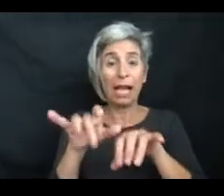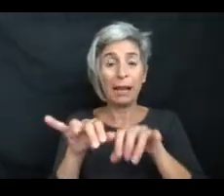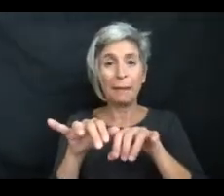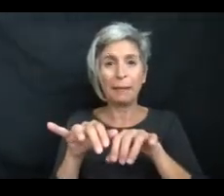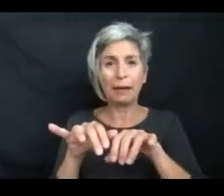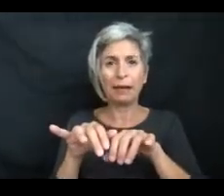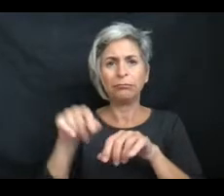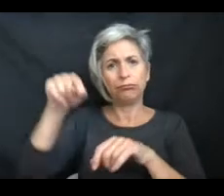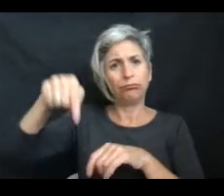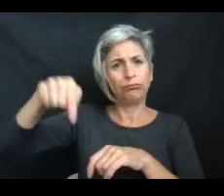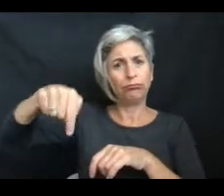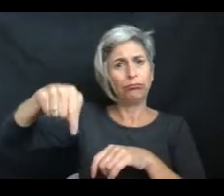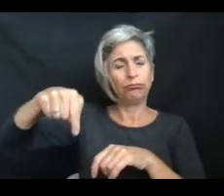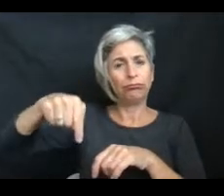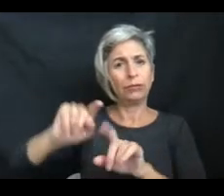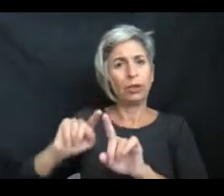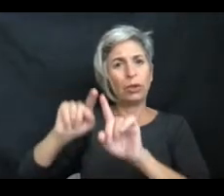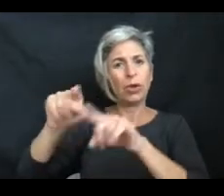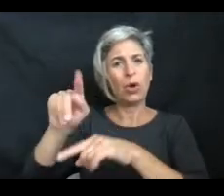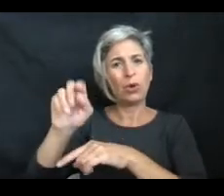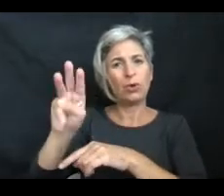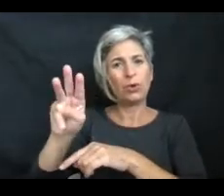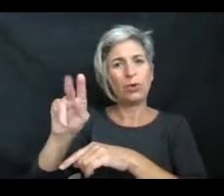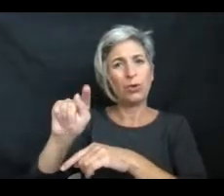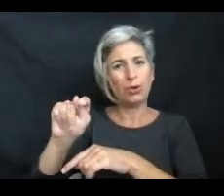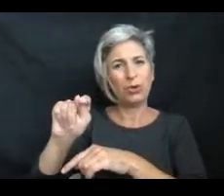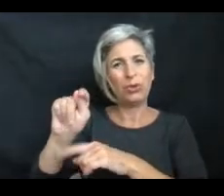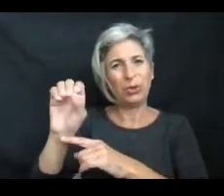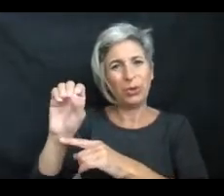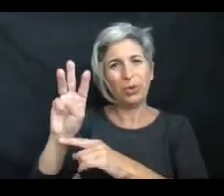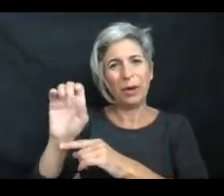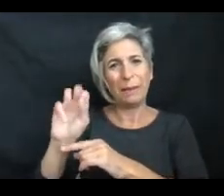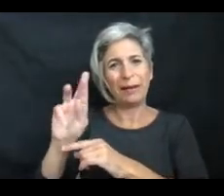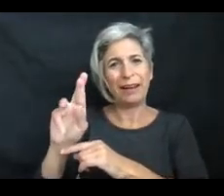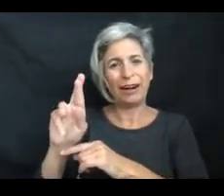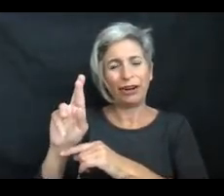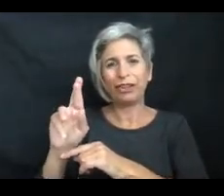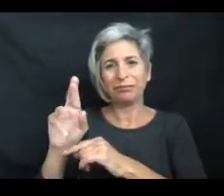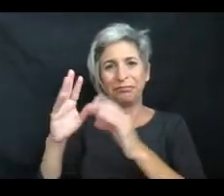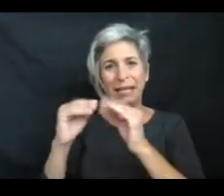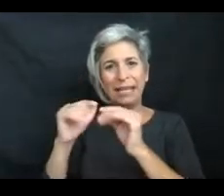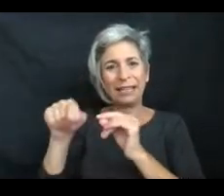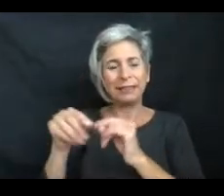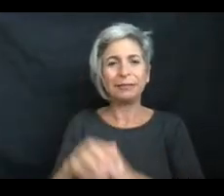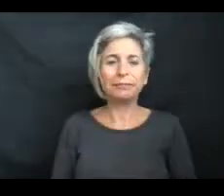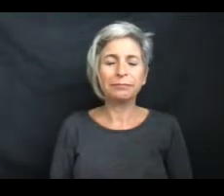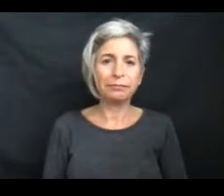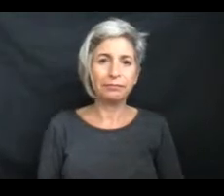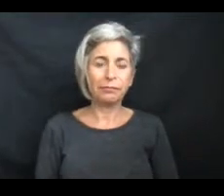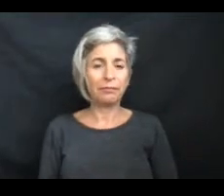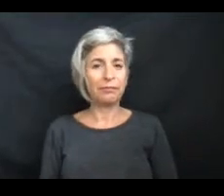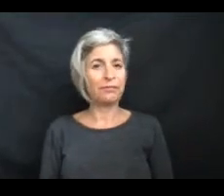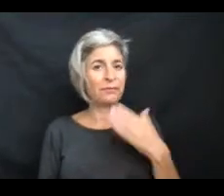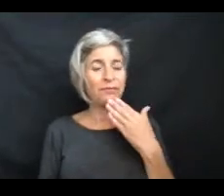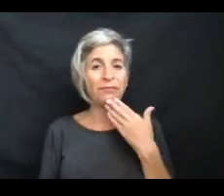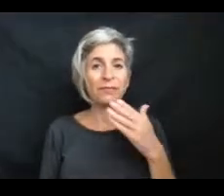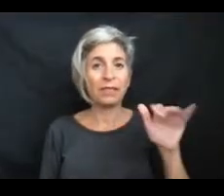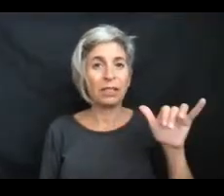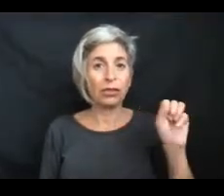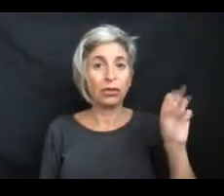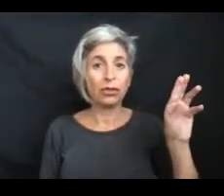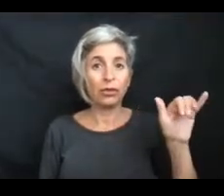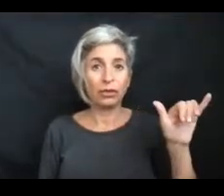questions section of the GoToWebinar interface. Thank you. And thank you, Yuri. And as